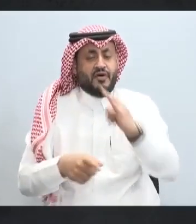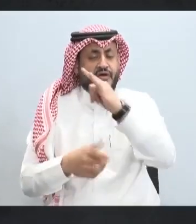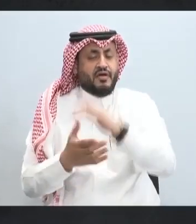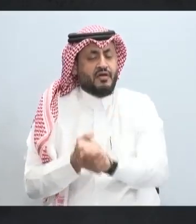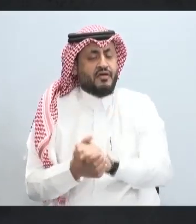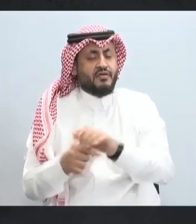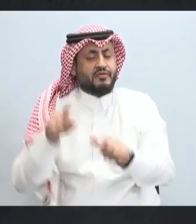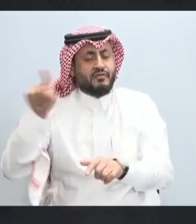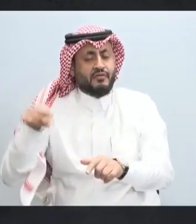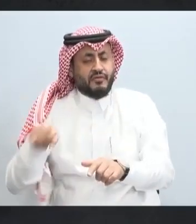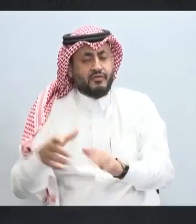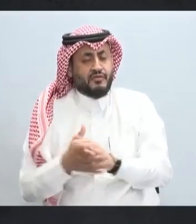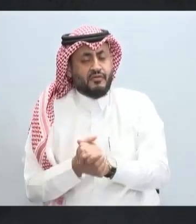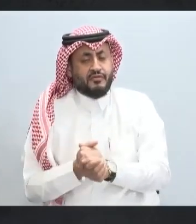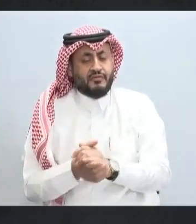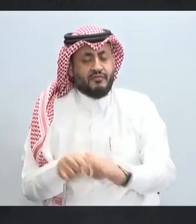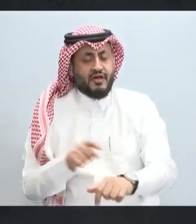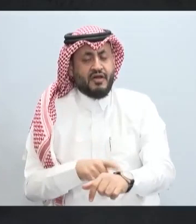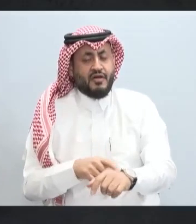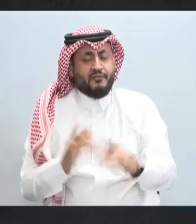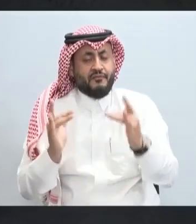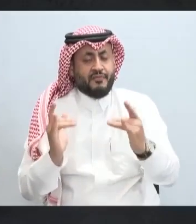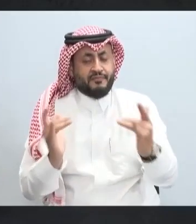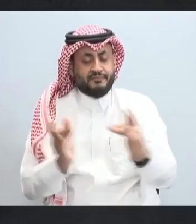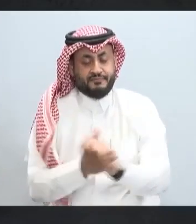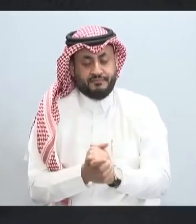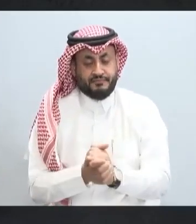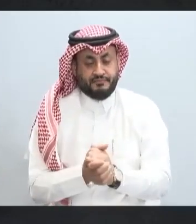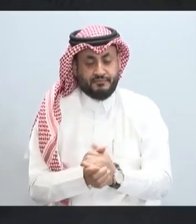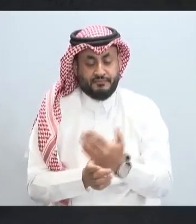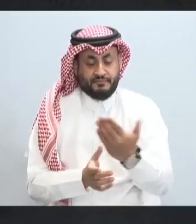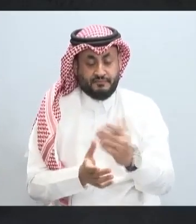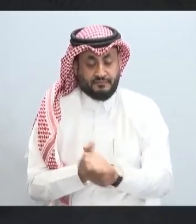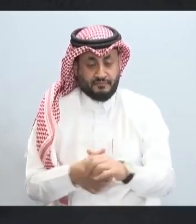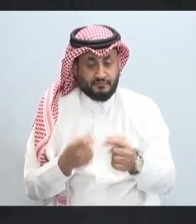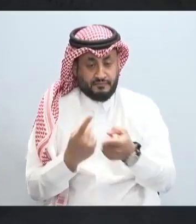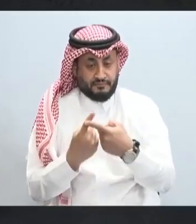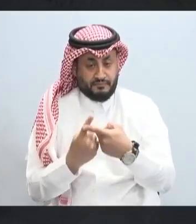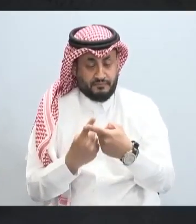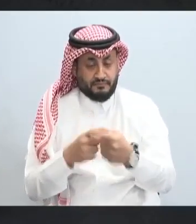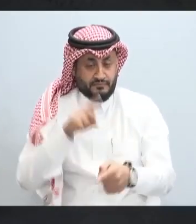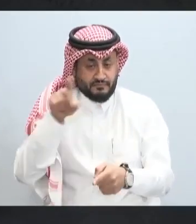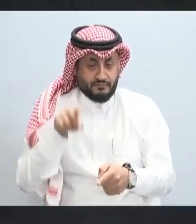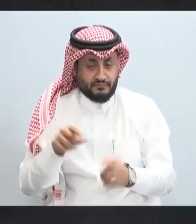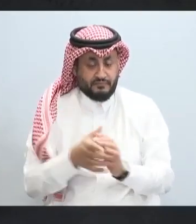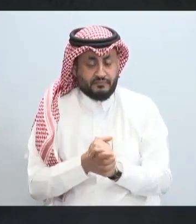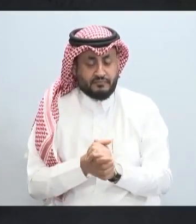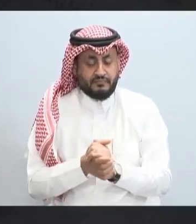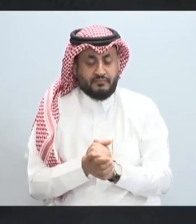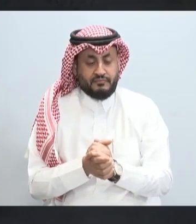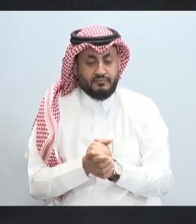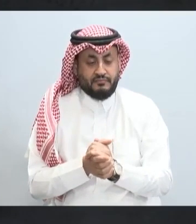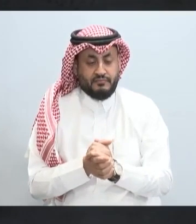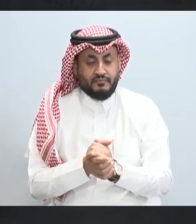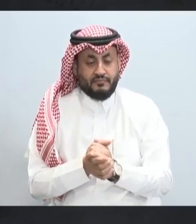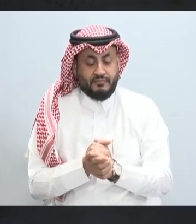to ask when you are in a waiting area. So let's start with the first question that we have